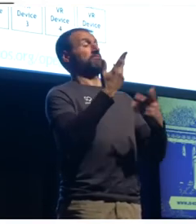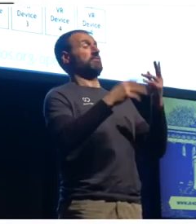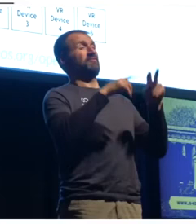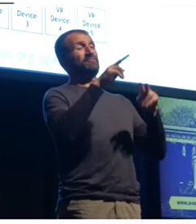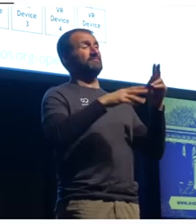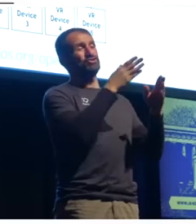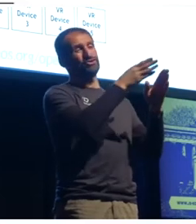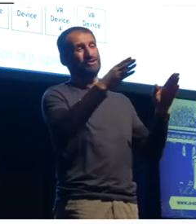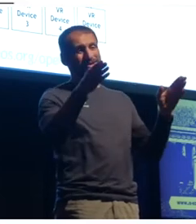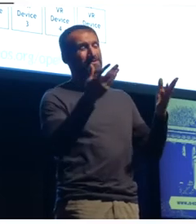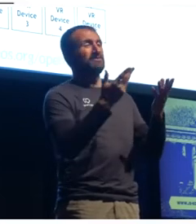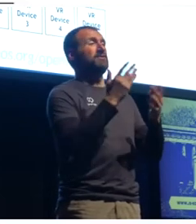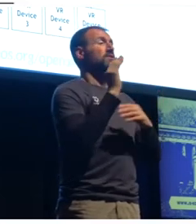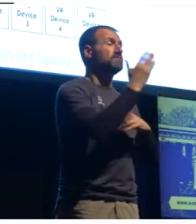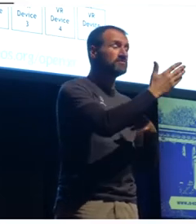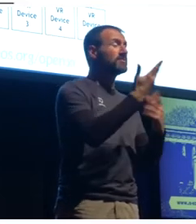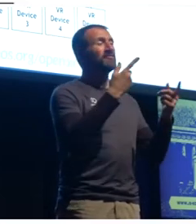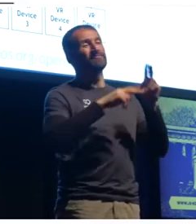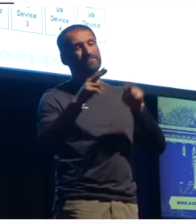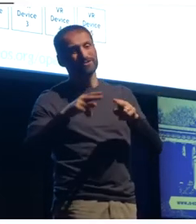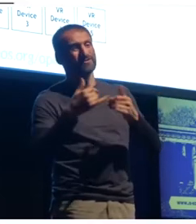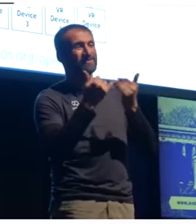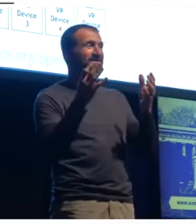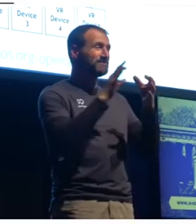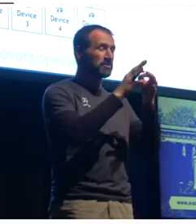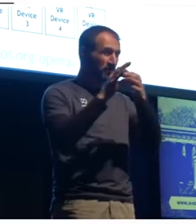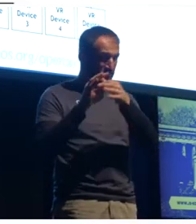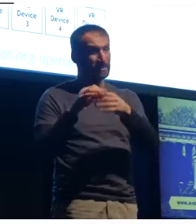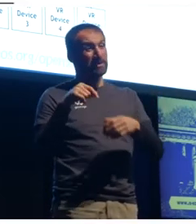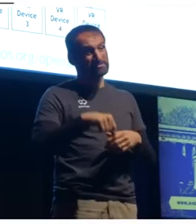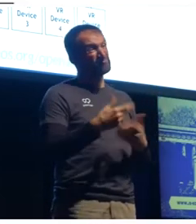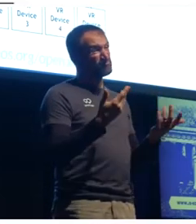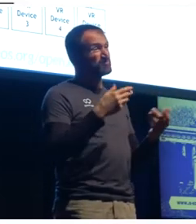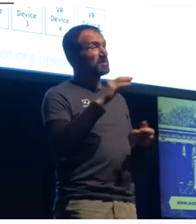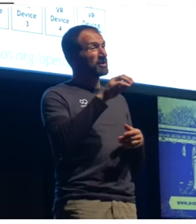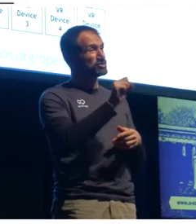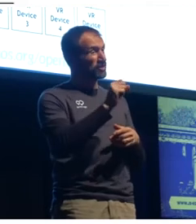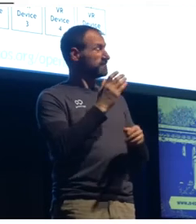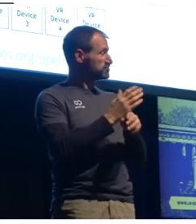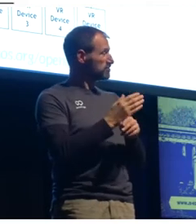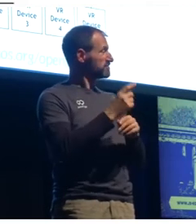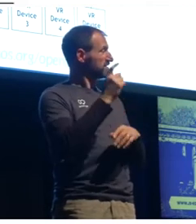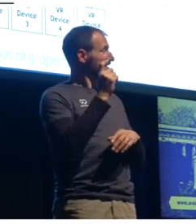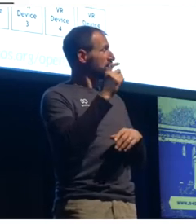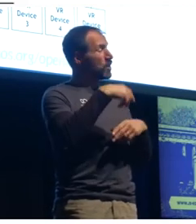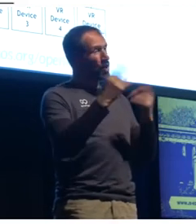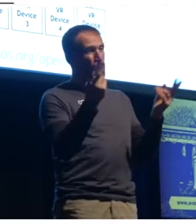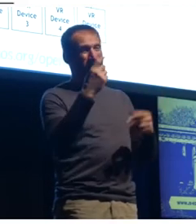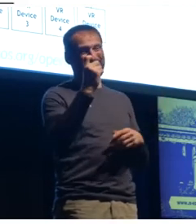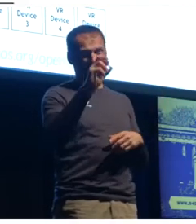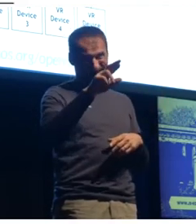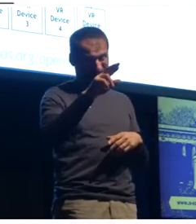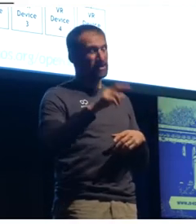and Microsoft recently joined OpenXR, along with like so many other people, it's awesome, giving all these different formats and all these